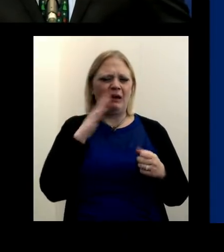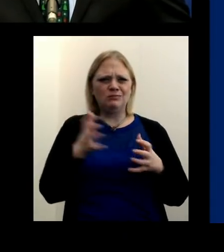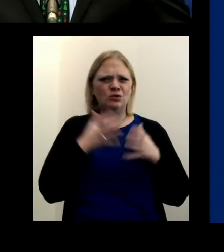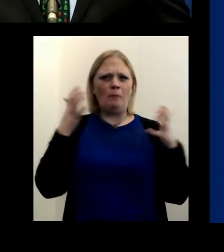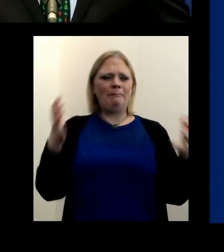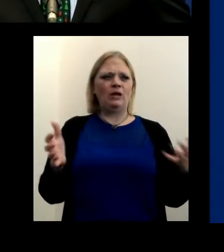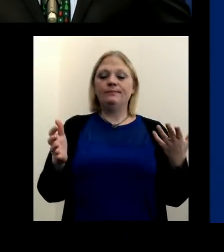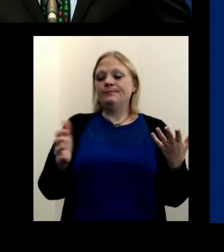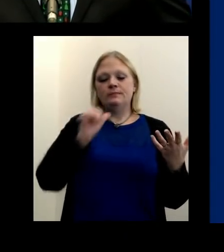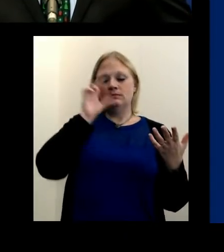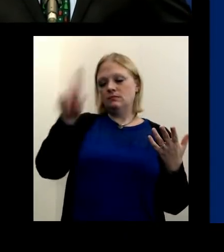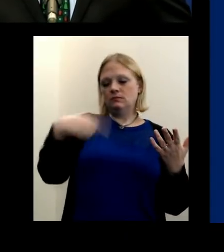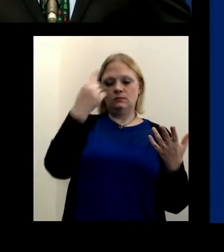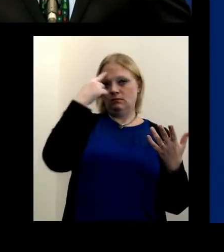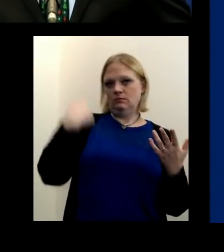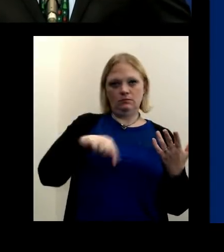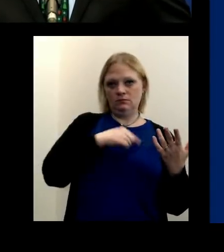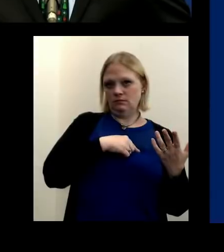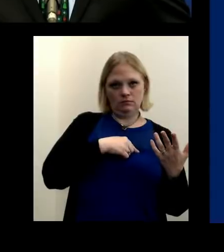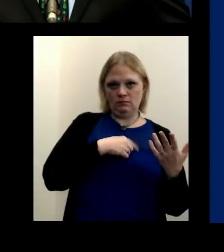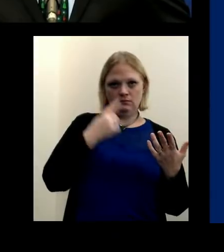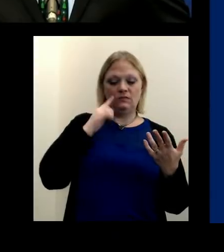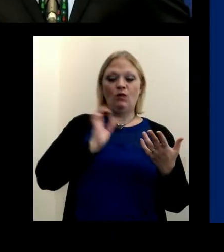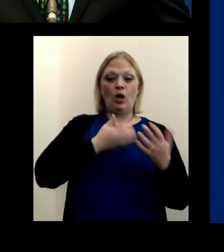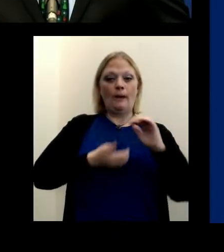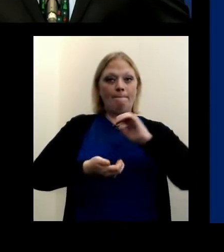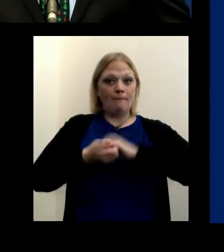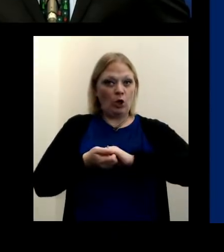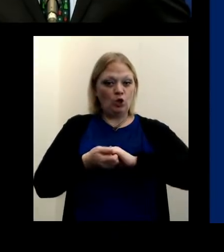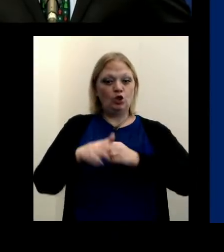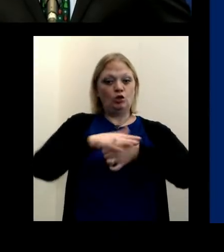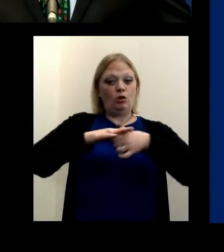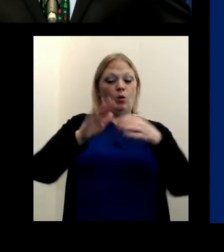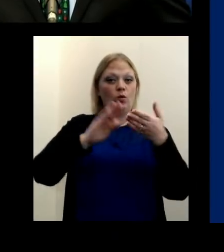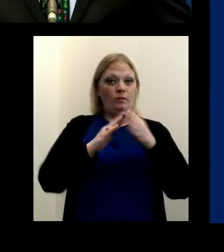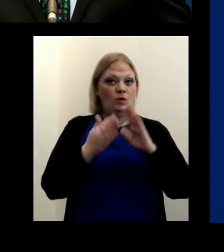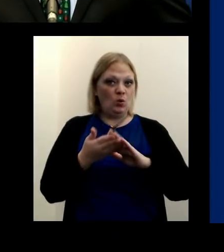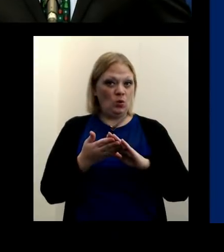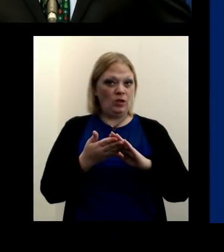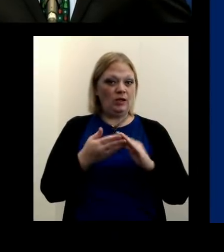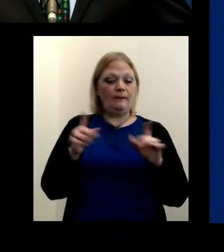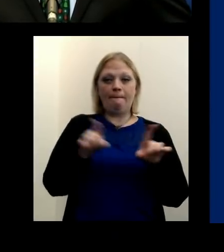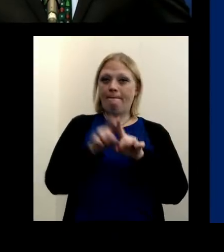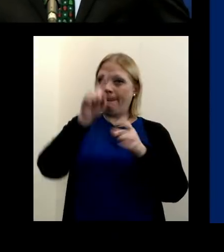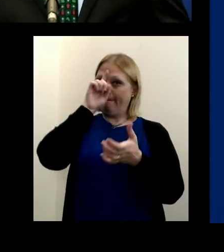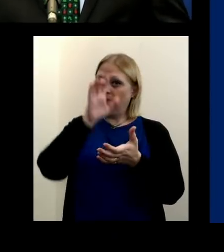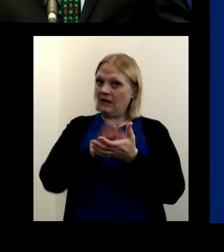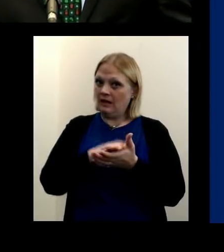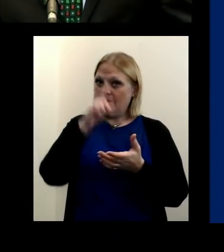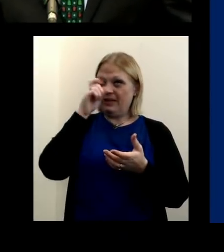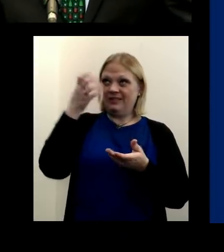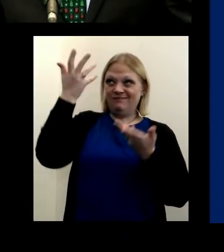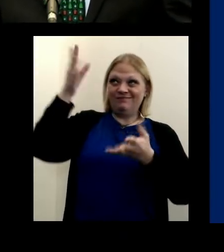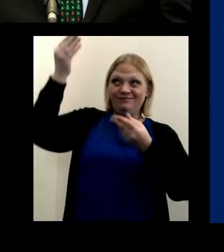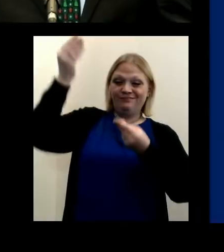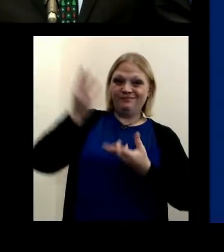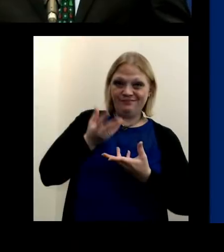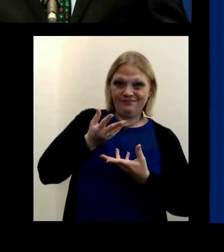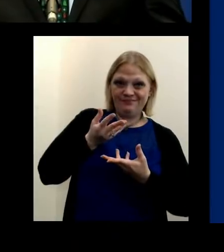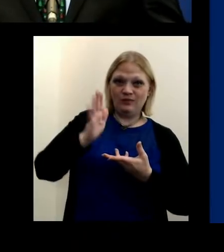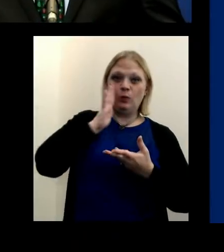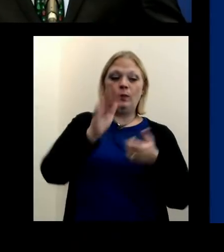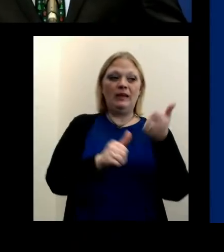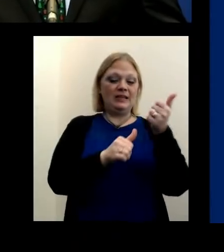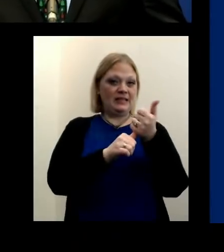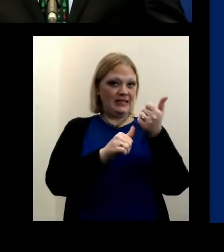it's not going to be just for us. It's going to be for our partners in the local community. We also believe, because of what we've been told, we're going to be